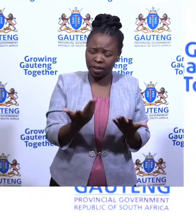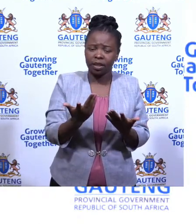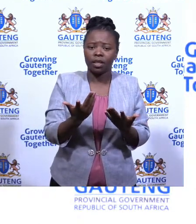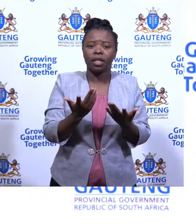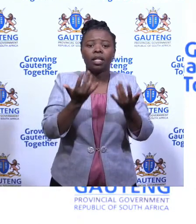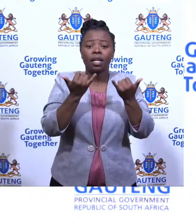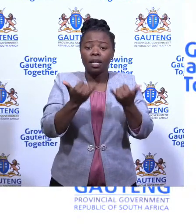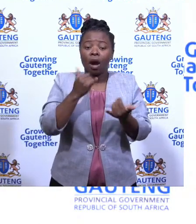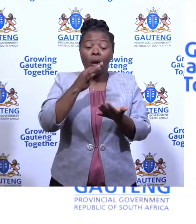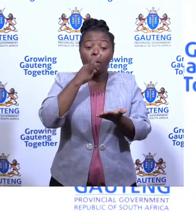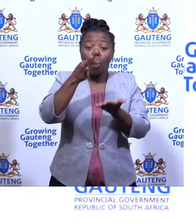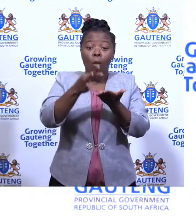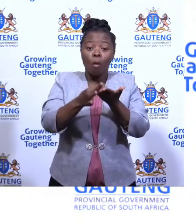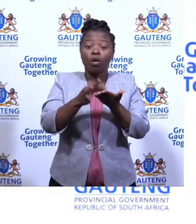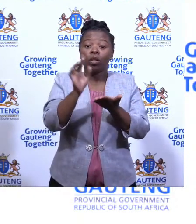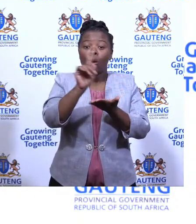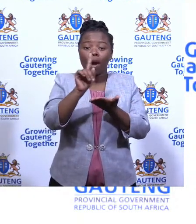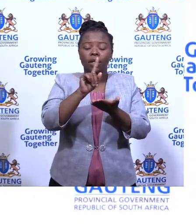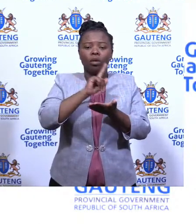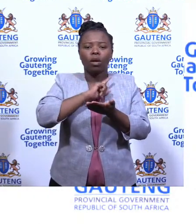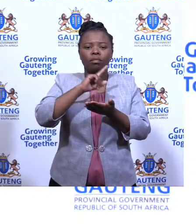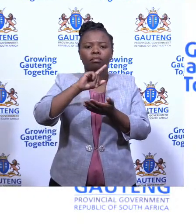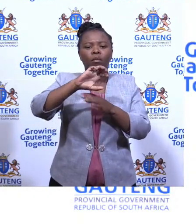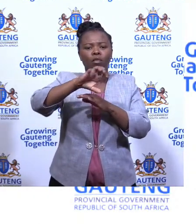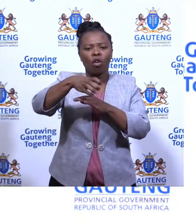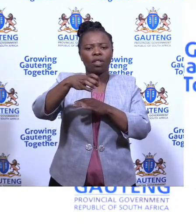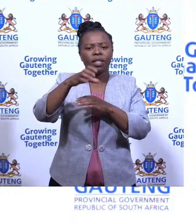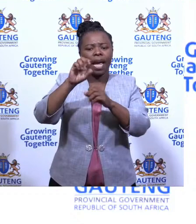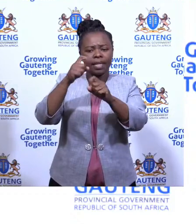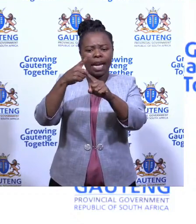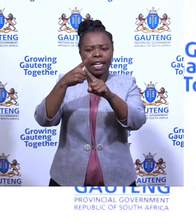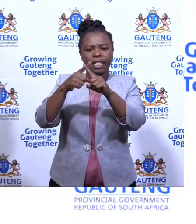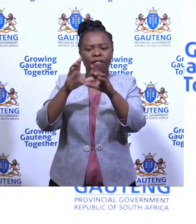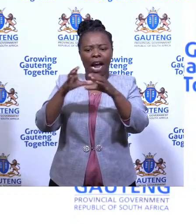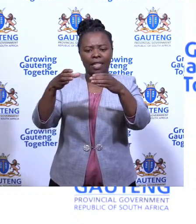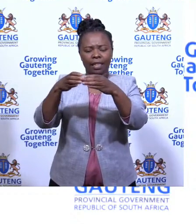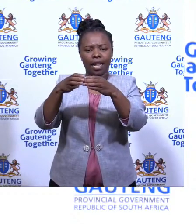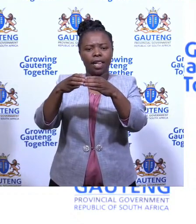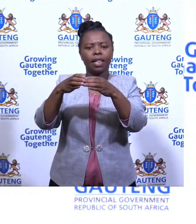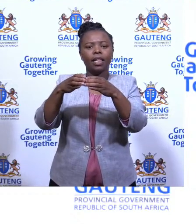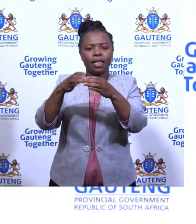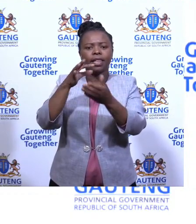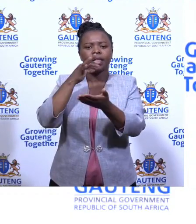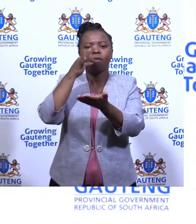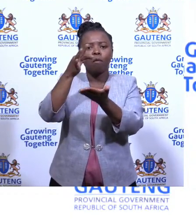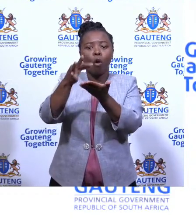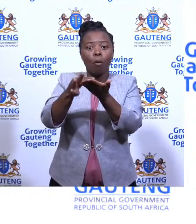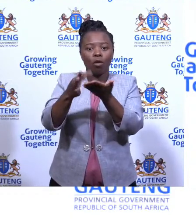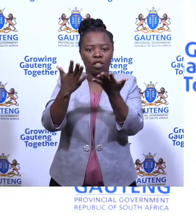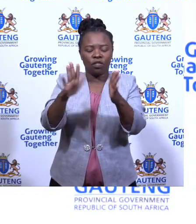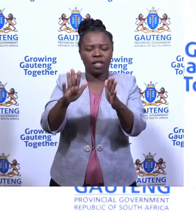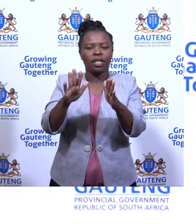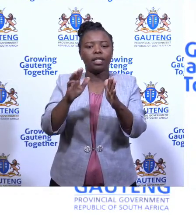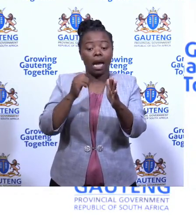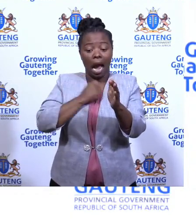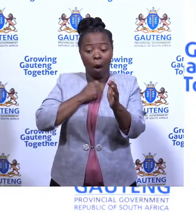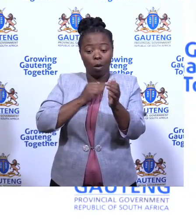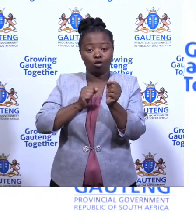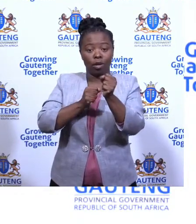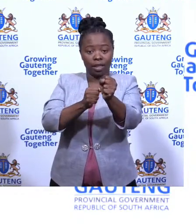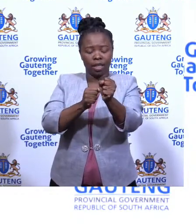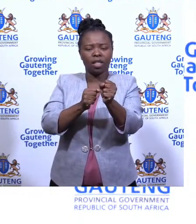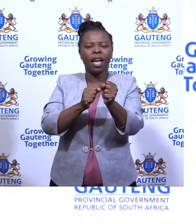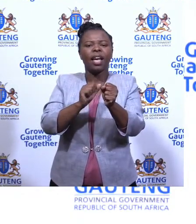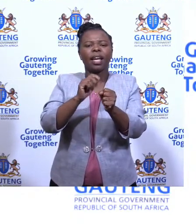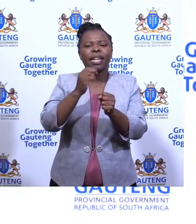now adopted by the Provincial Executive Council yesterday. Their proposals are now our strategy. In the next